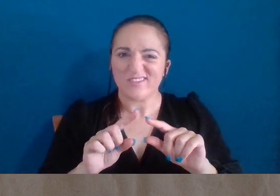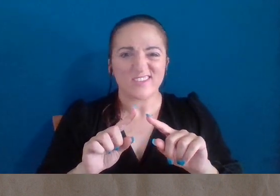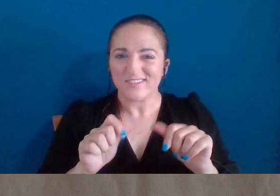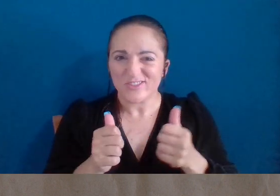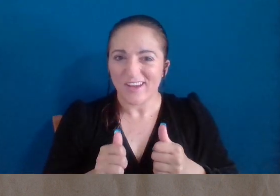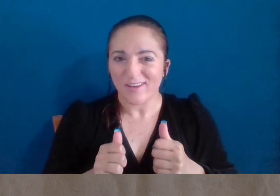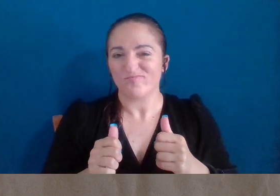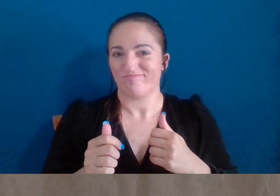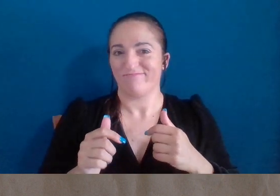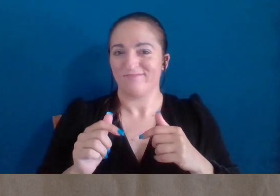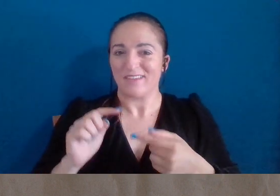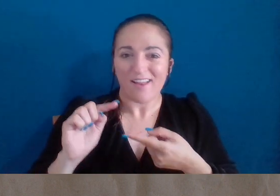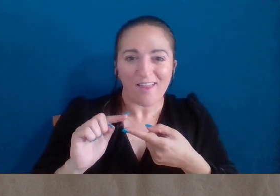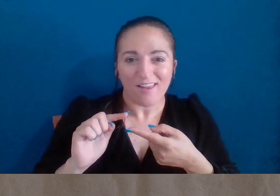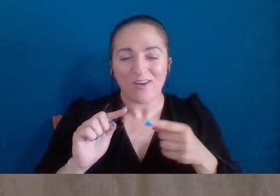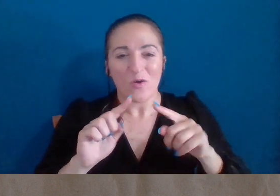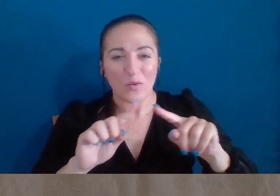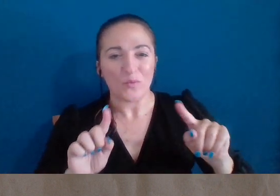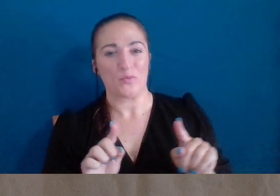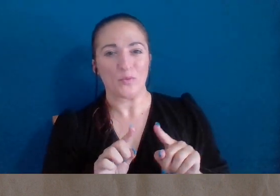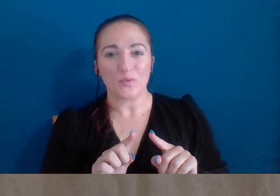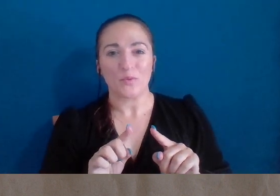of shapes, which will make different,